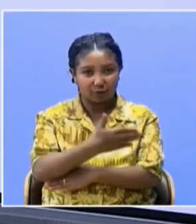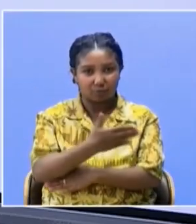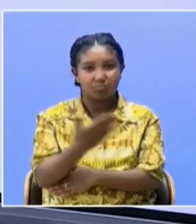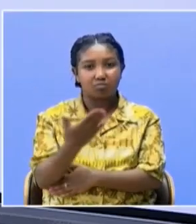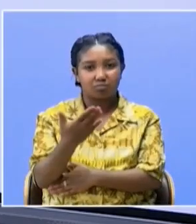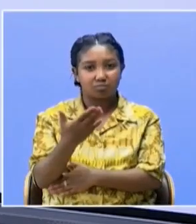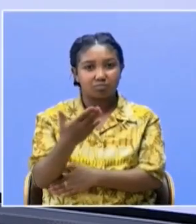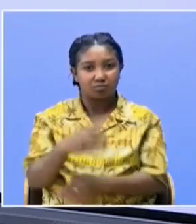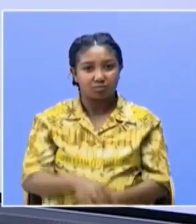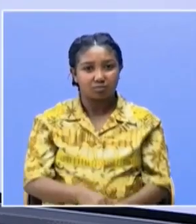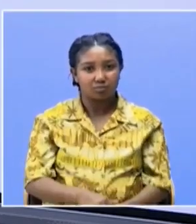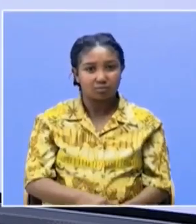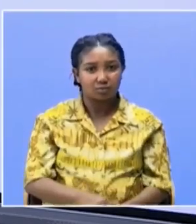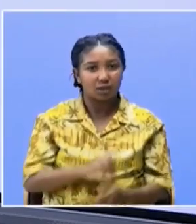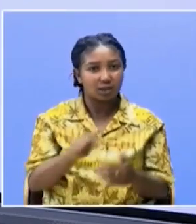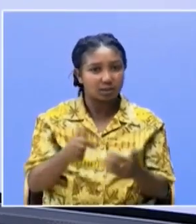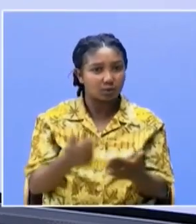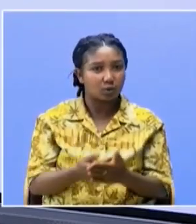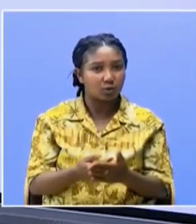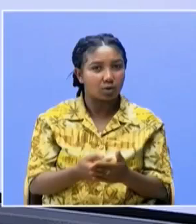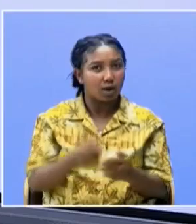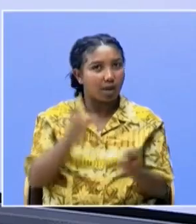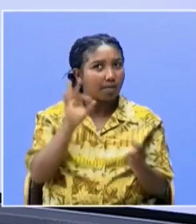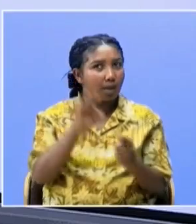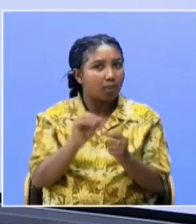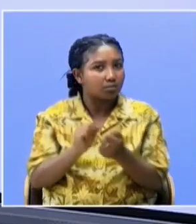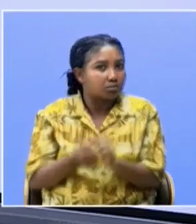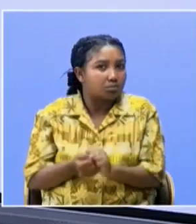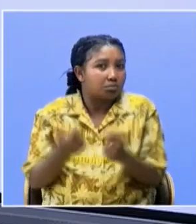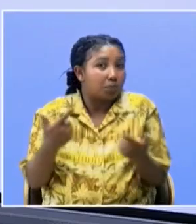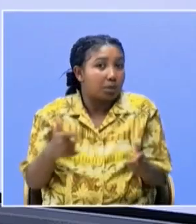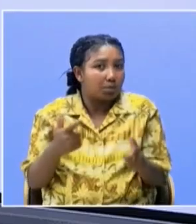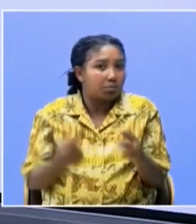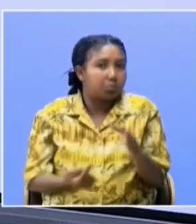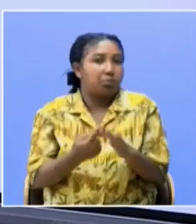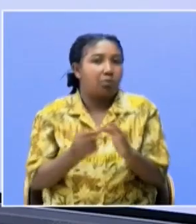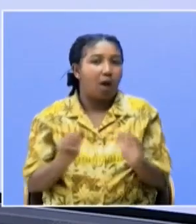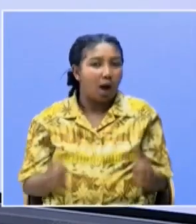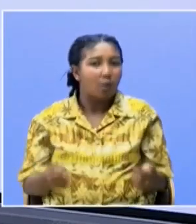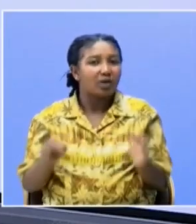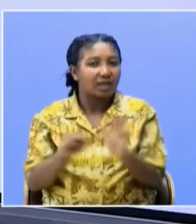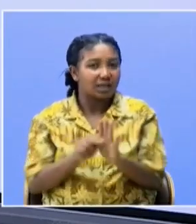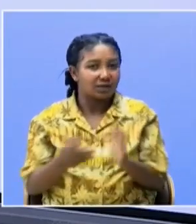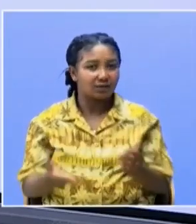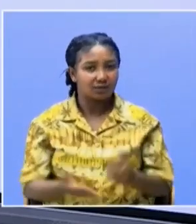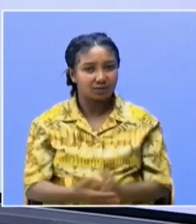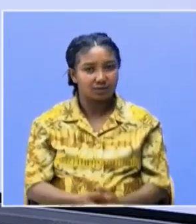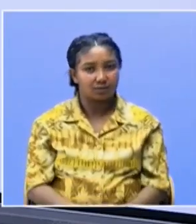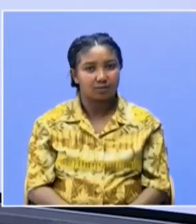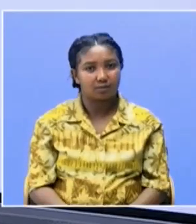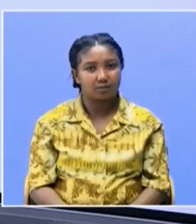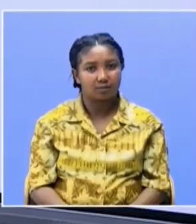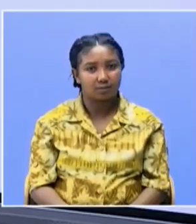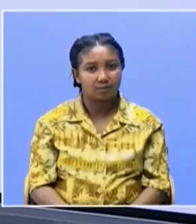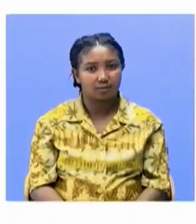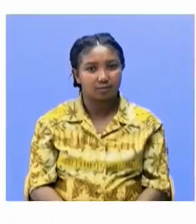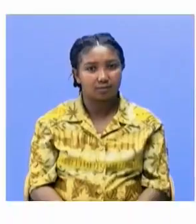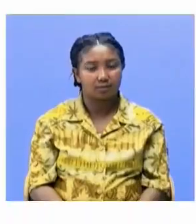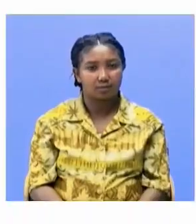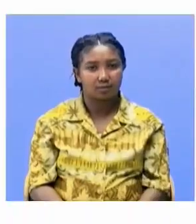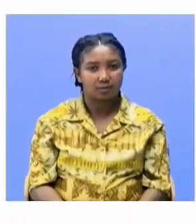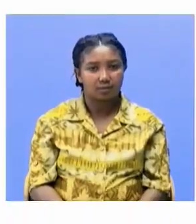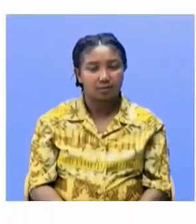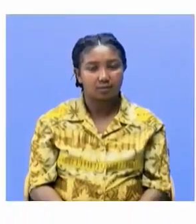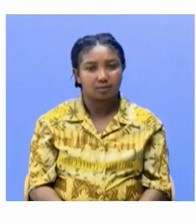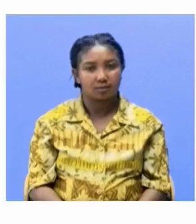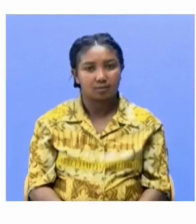something happened, so you're going to change your plan, yeah? So how do we make it negative? All right, do you